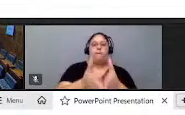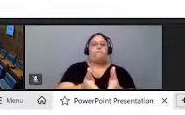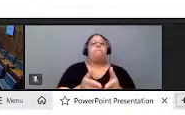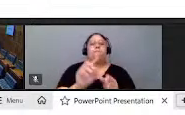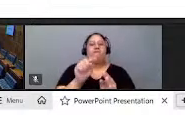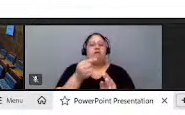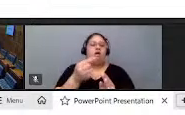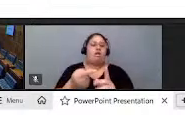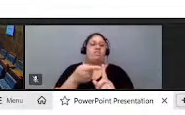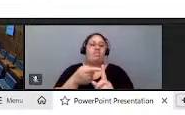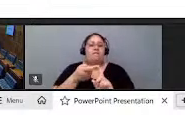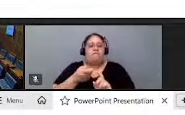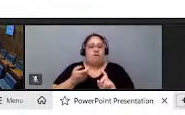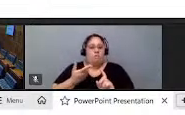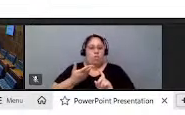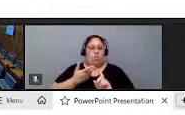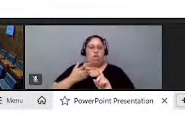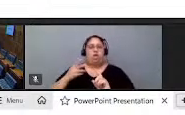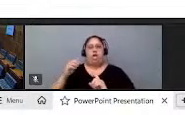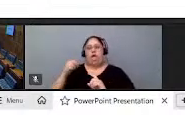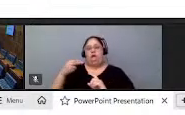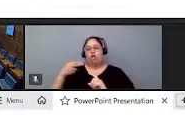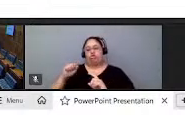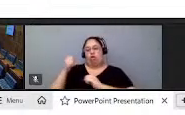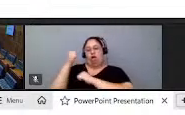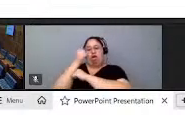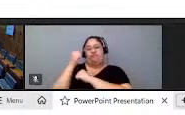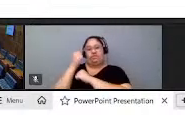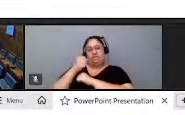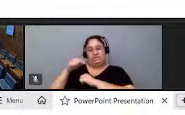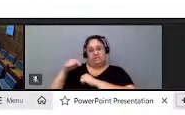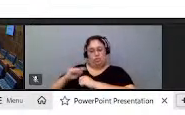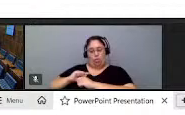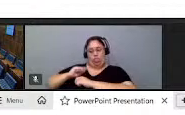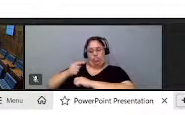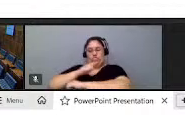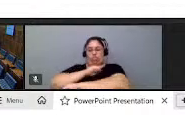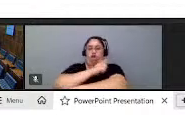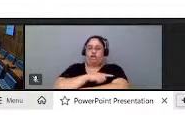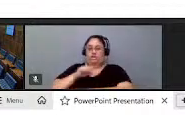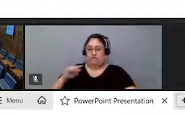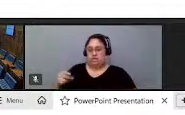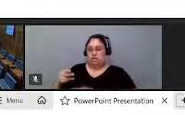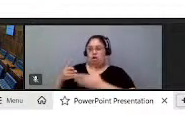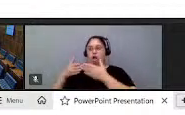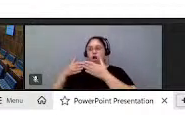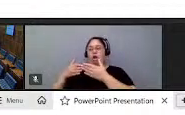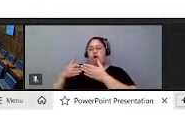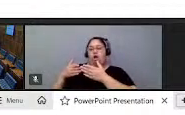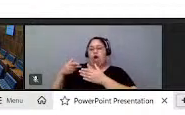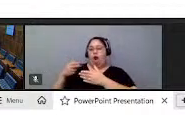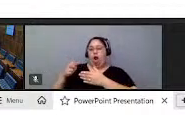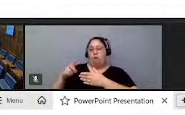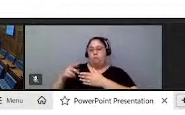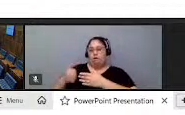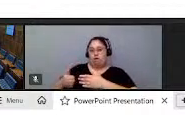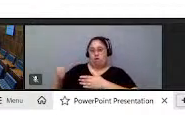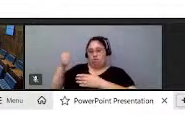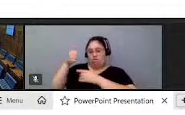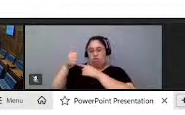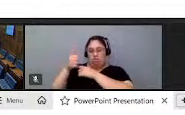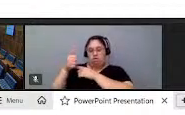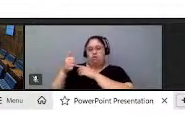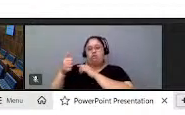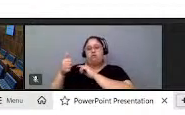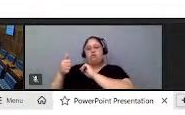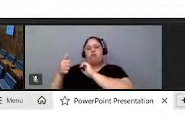come from the harbor Master's office and the authority that lies with the Harbor Master in regard to moving those vessels um and